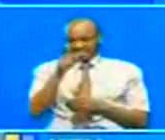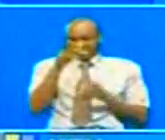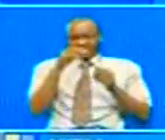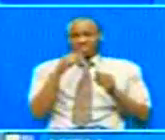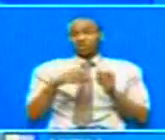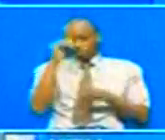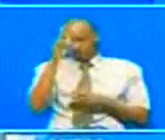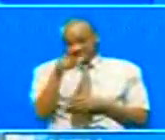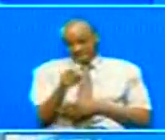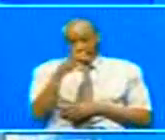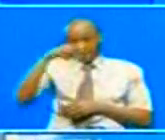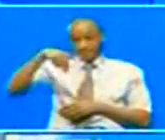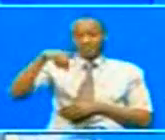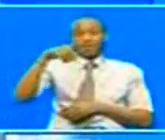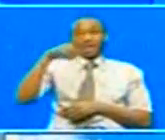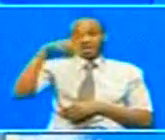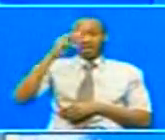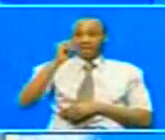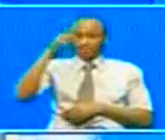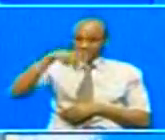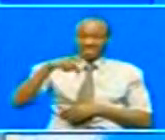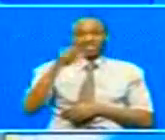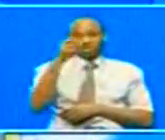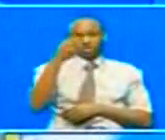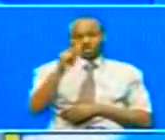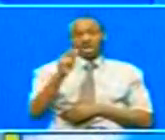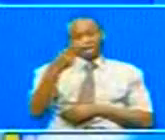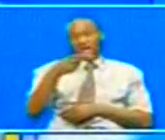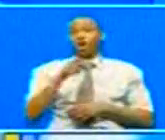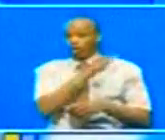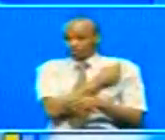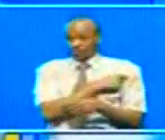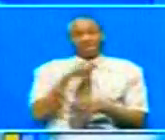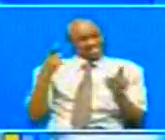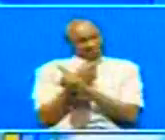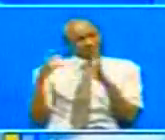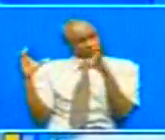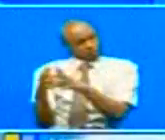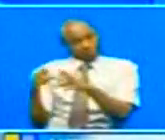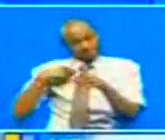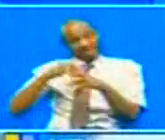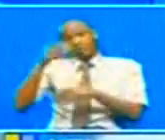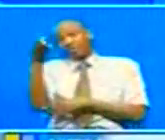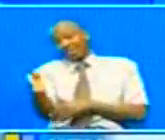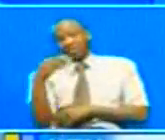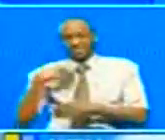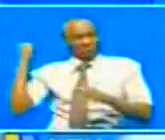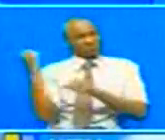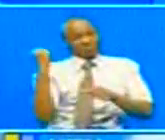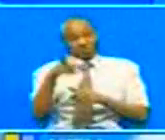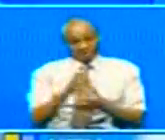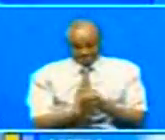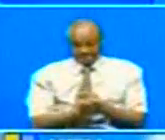was rushed to MP Shah Hospital after an irate mob of students descended on him outside the Vice Chancellor's office. And